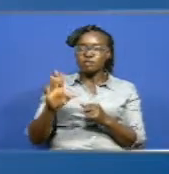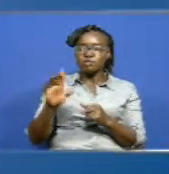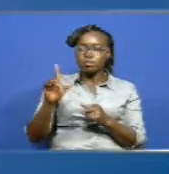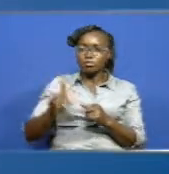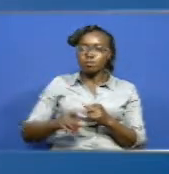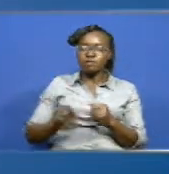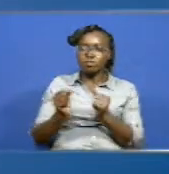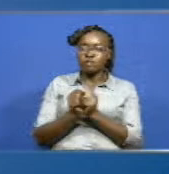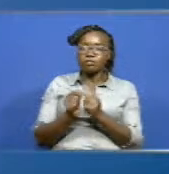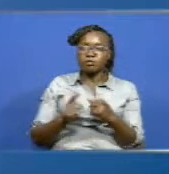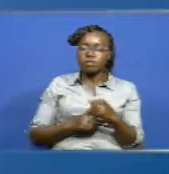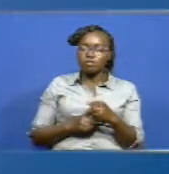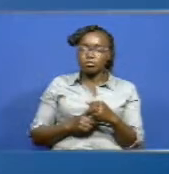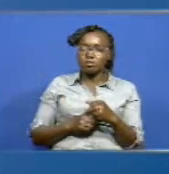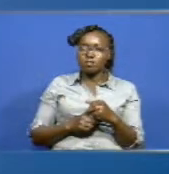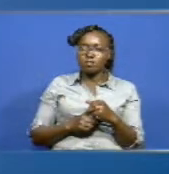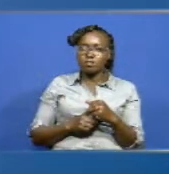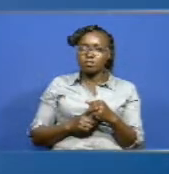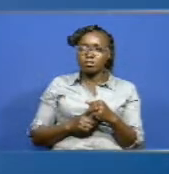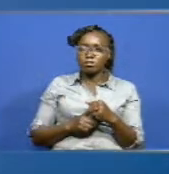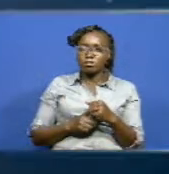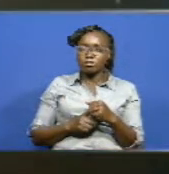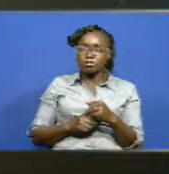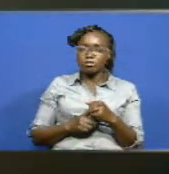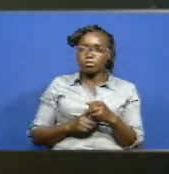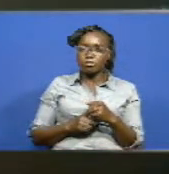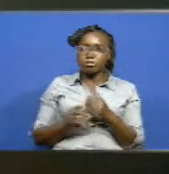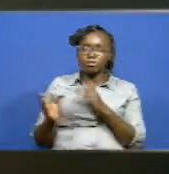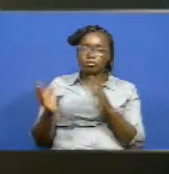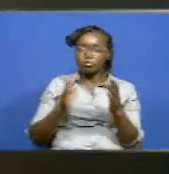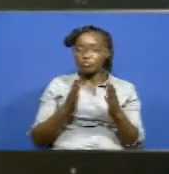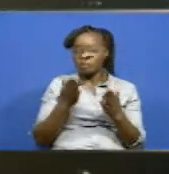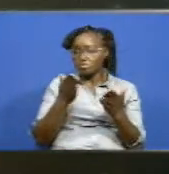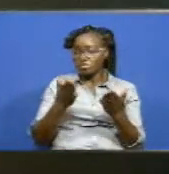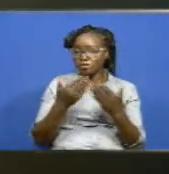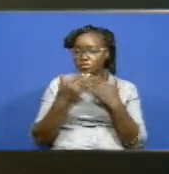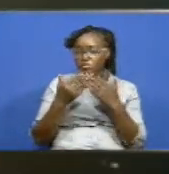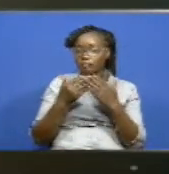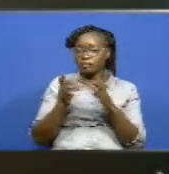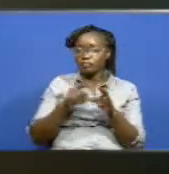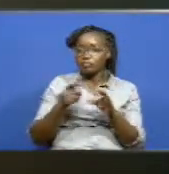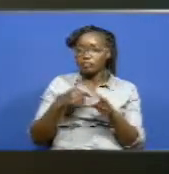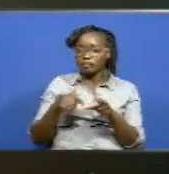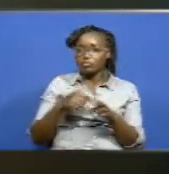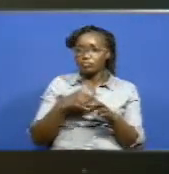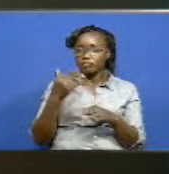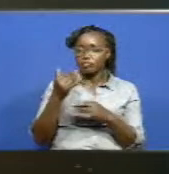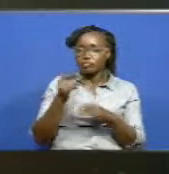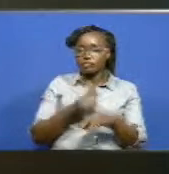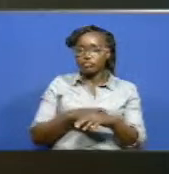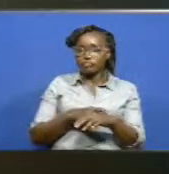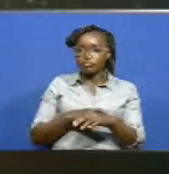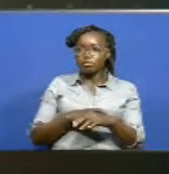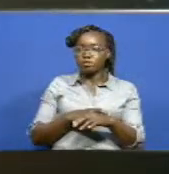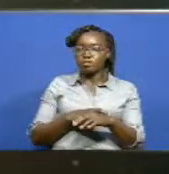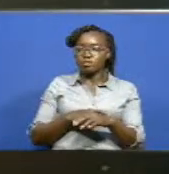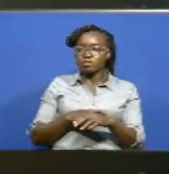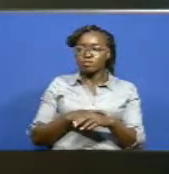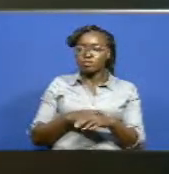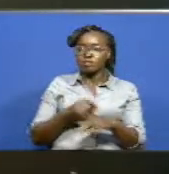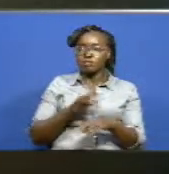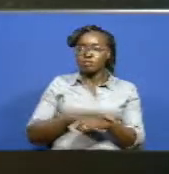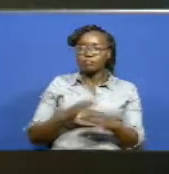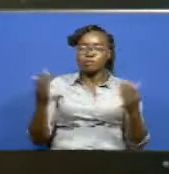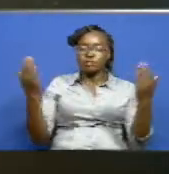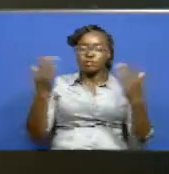and lows of 16. That's your local weather focused, and many thanks for keeping it Channel 1. I'll see you next time. Until then, do have yourselves